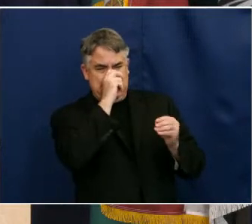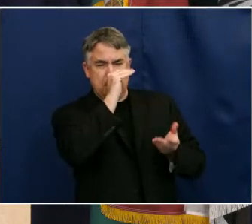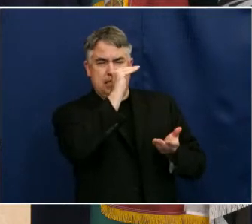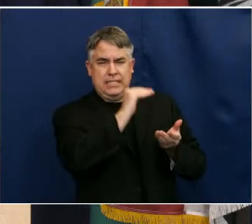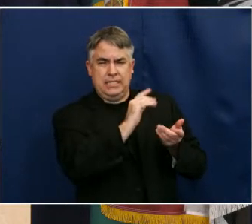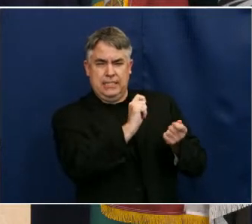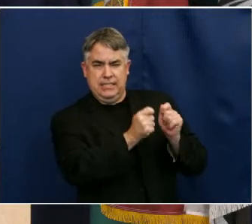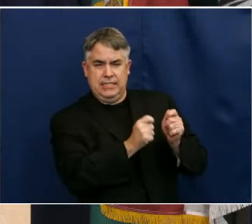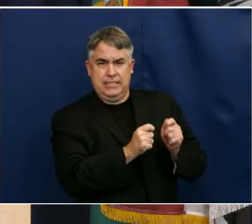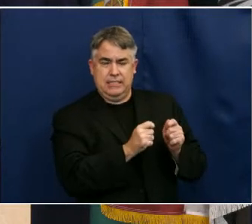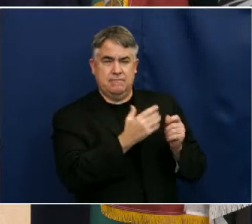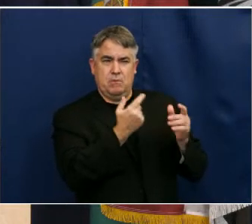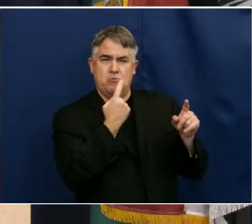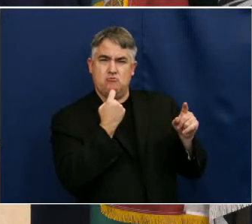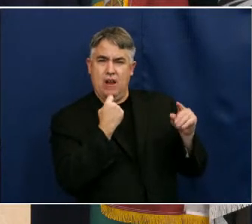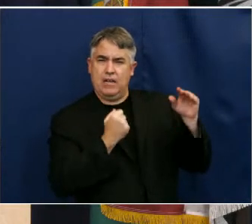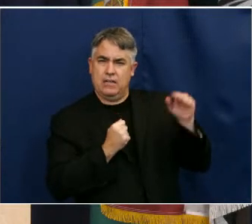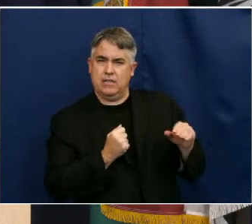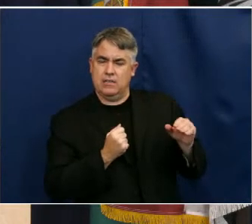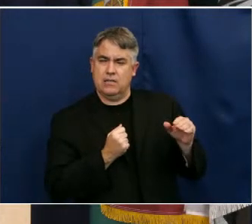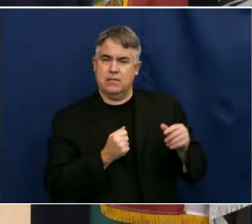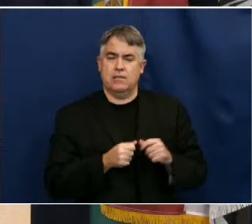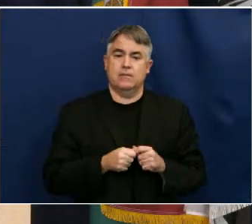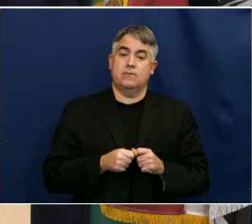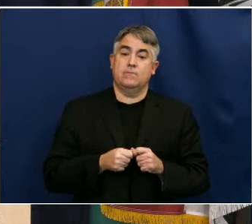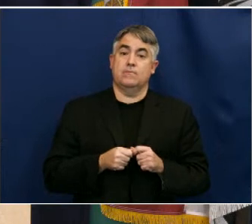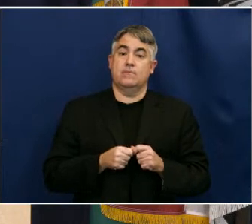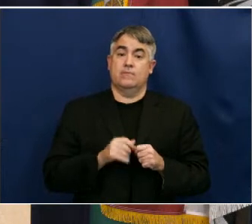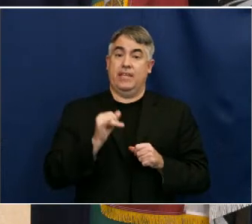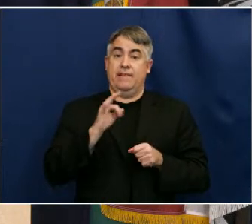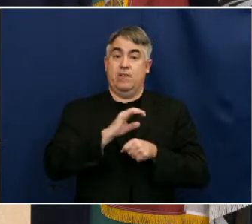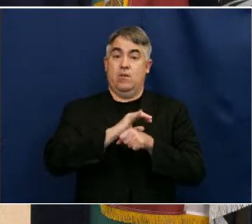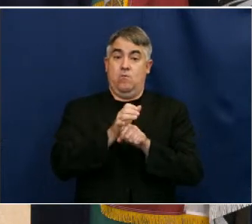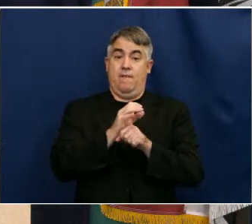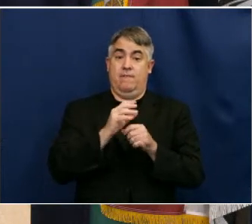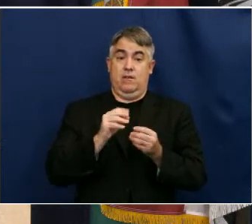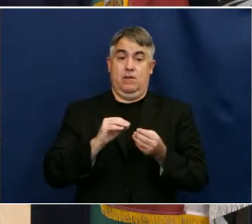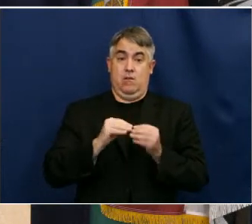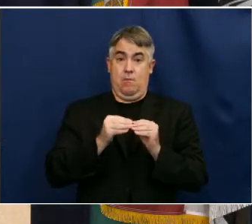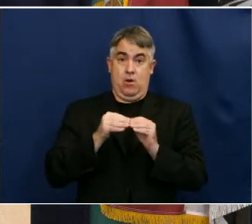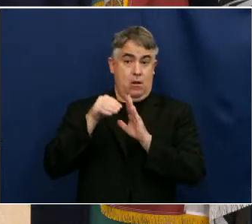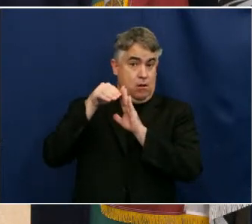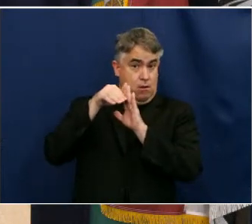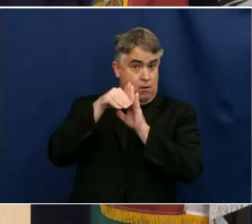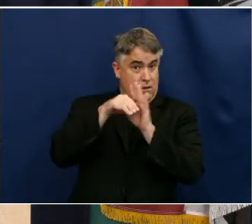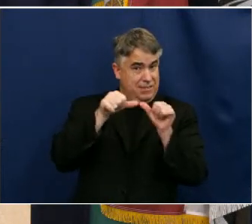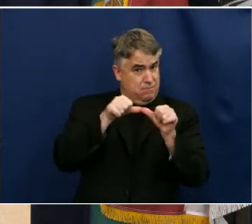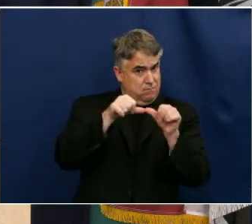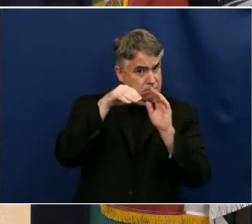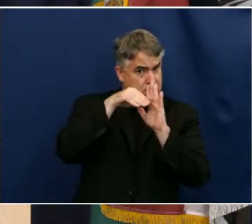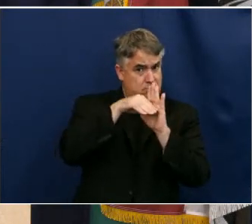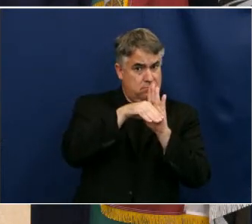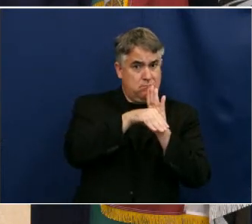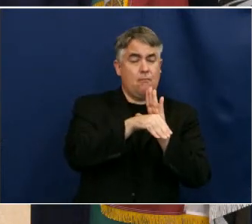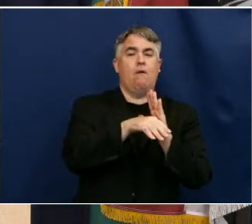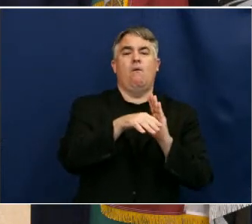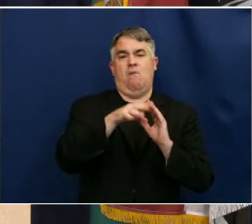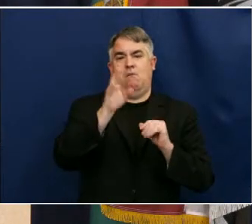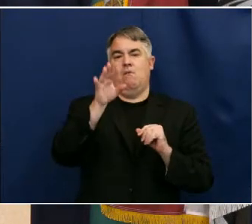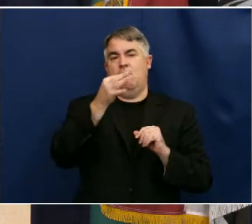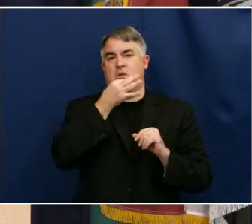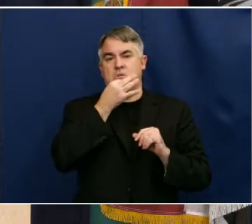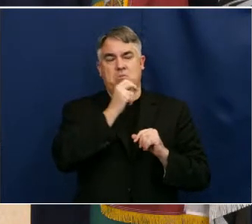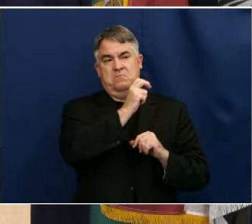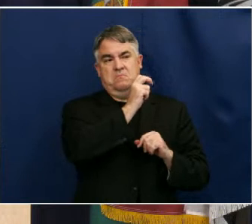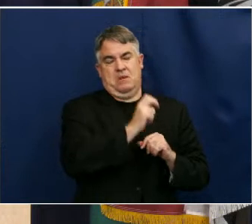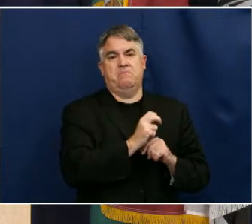progress in our case counts, we think it's possible in the coming weeks that we could descend into that red tier. It's possible that